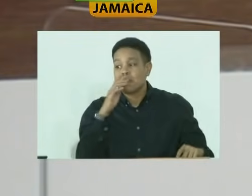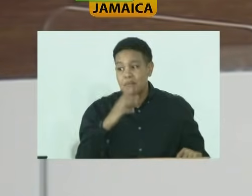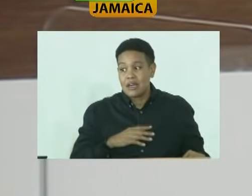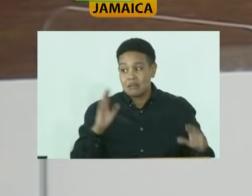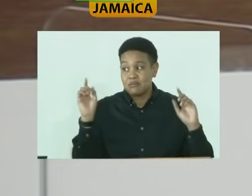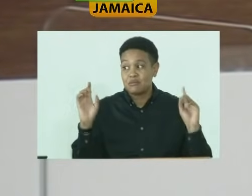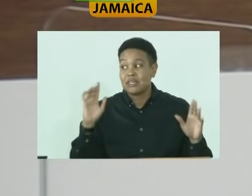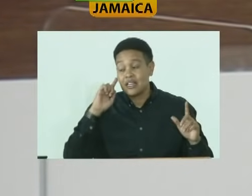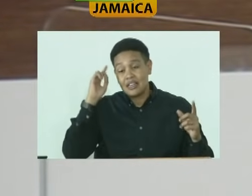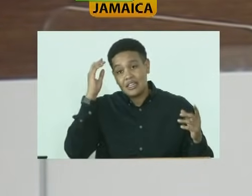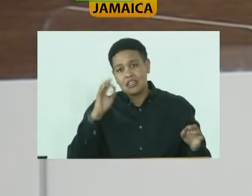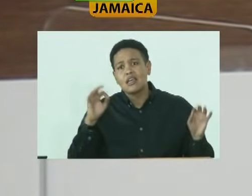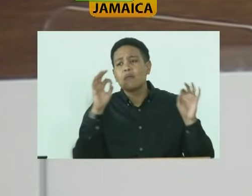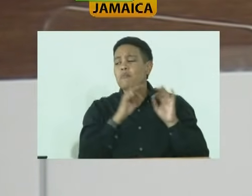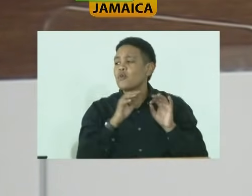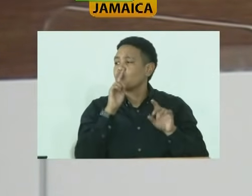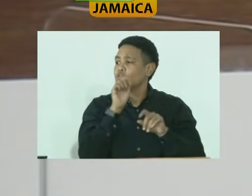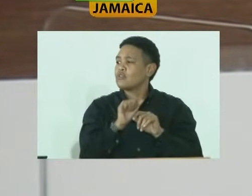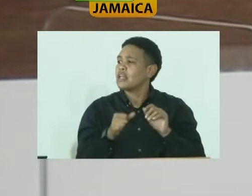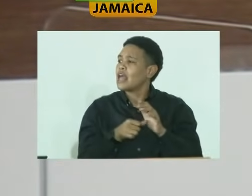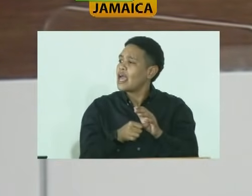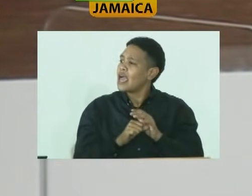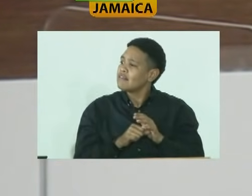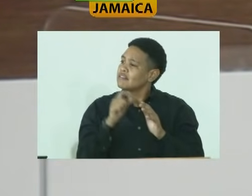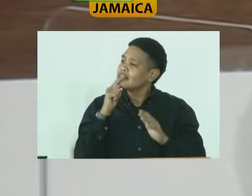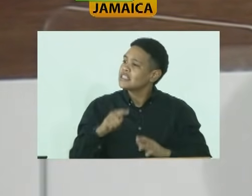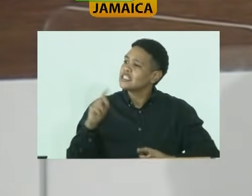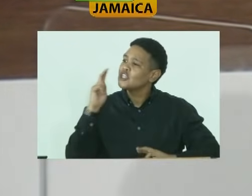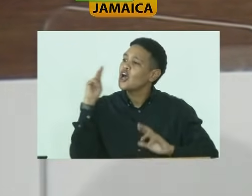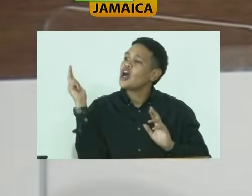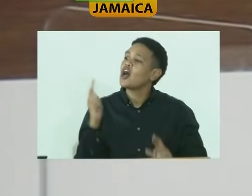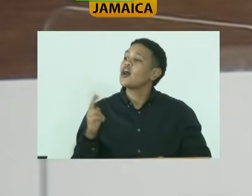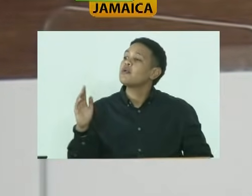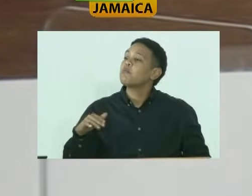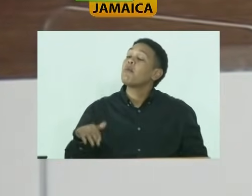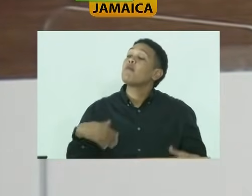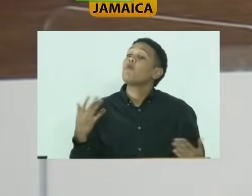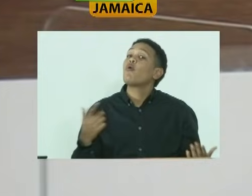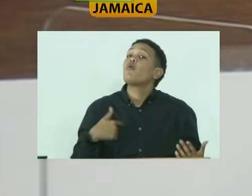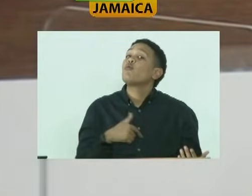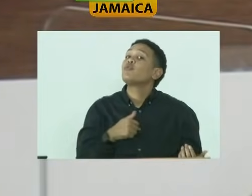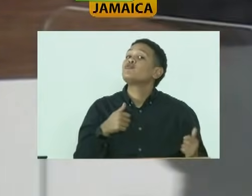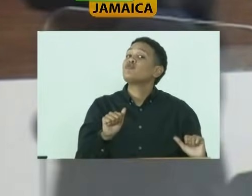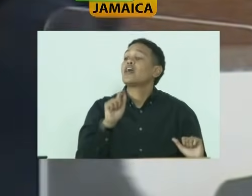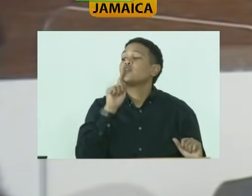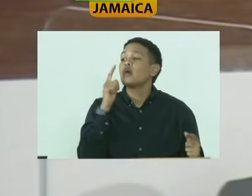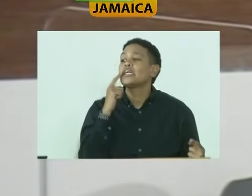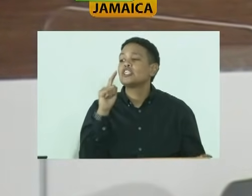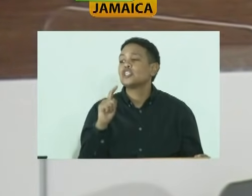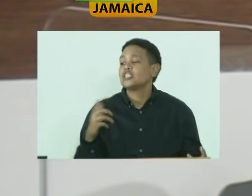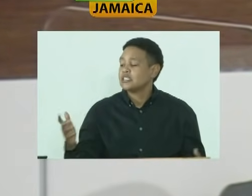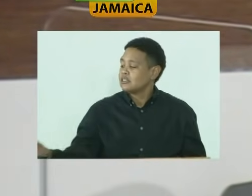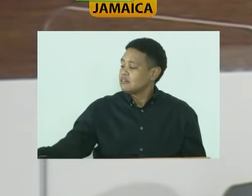it is important to emphasize for this honorable House that we are trying to achieve